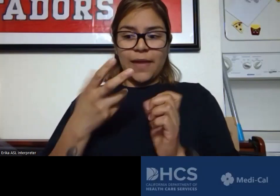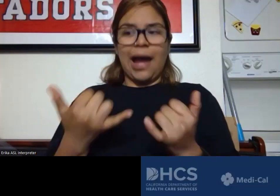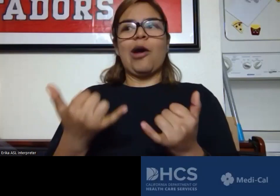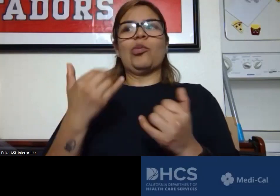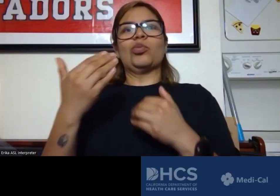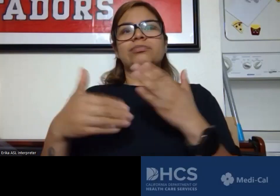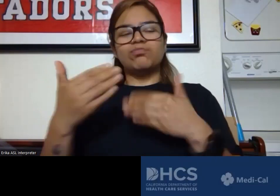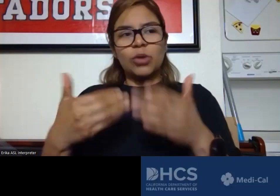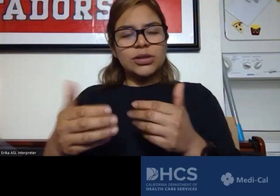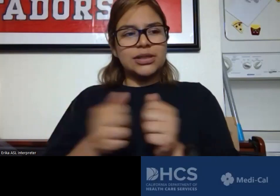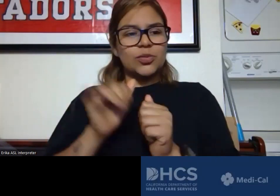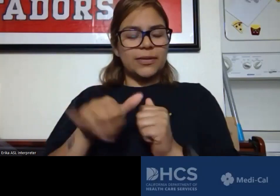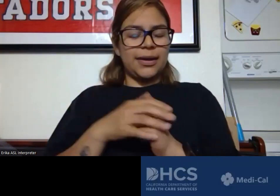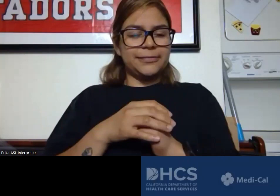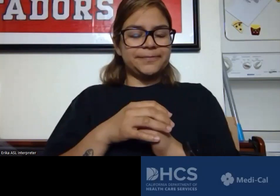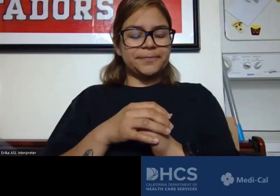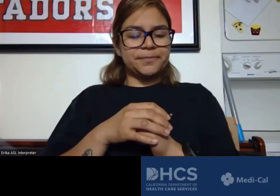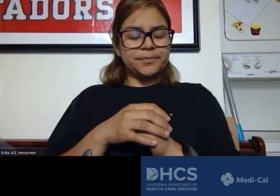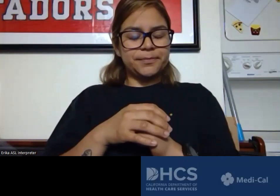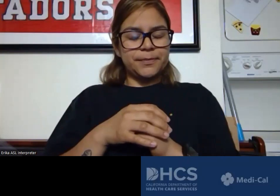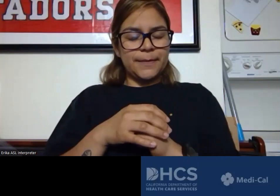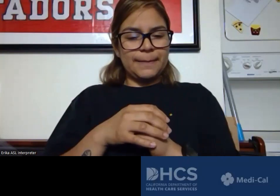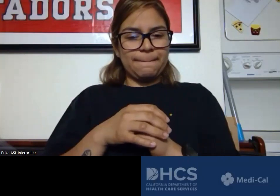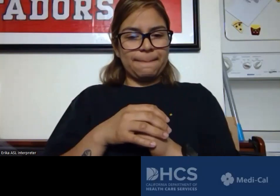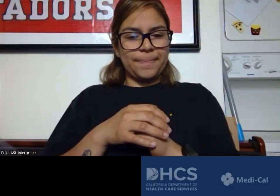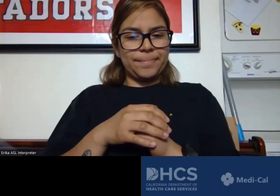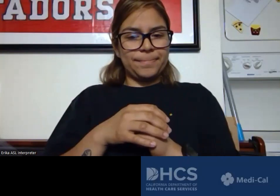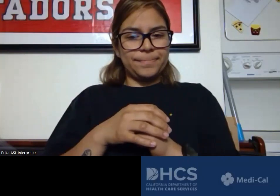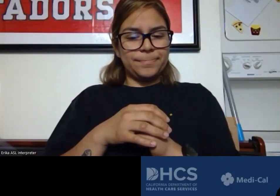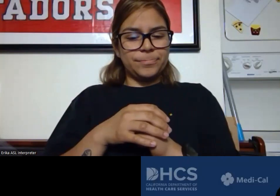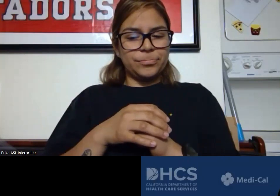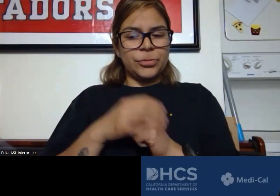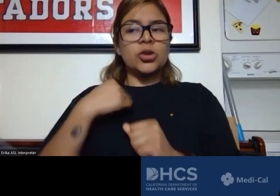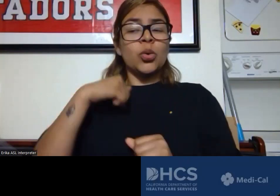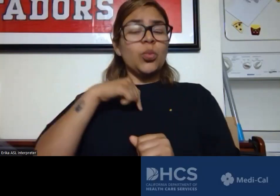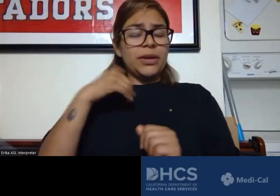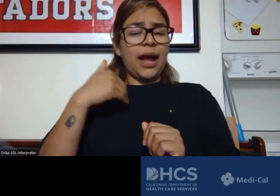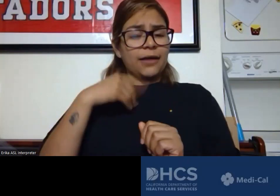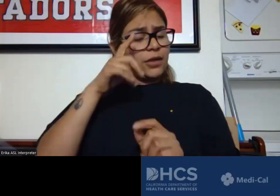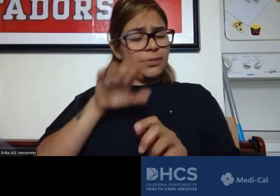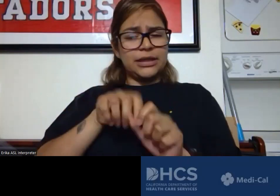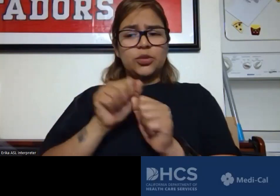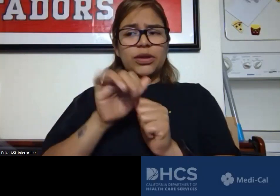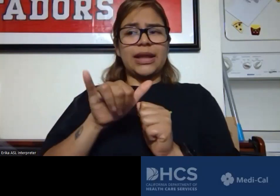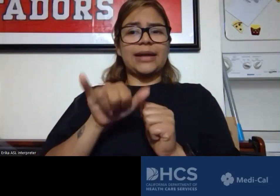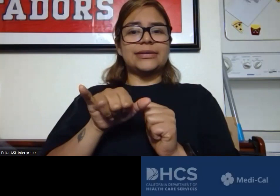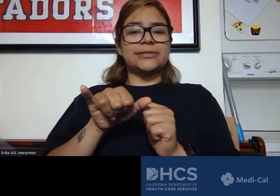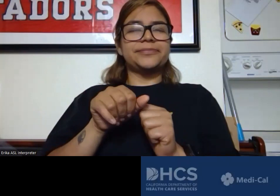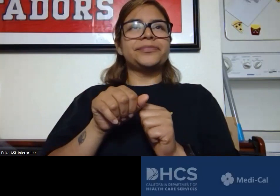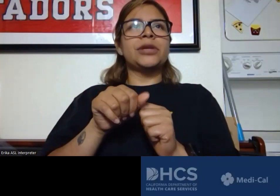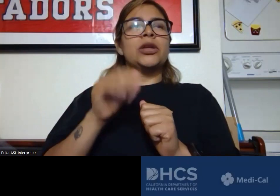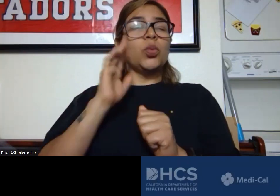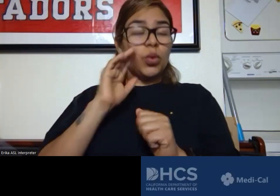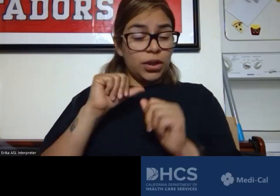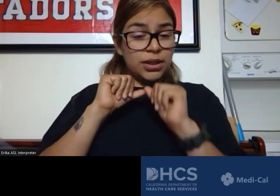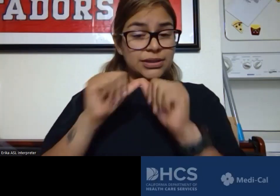review process, is that we have committed to and will continue to